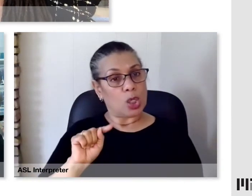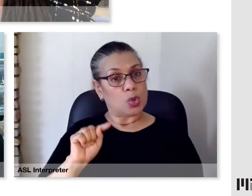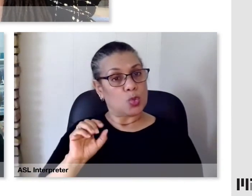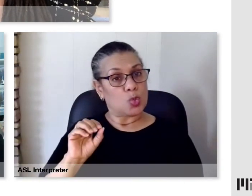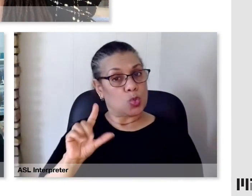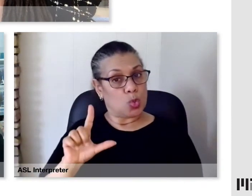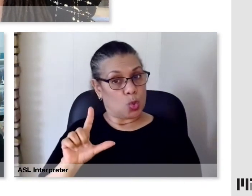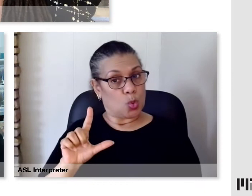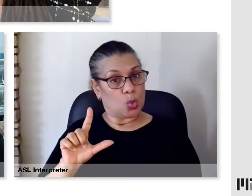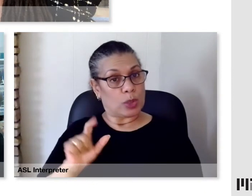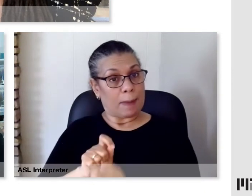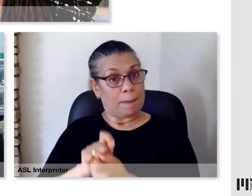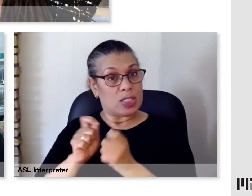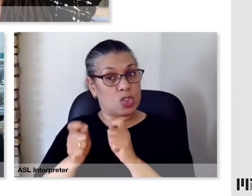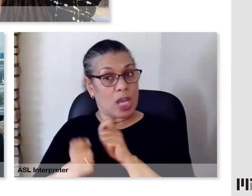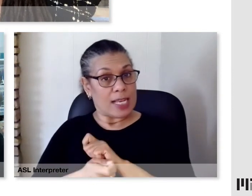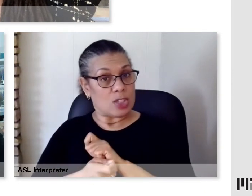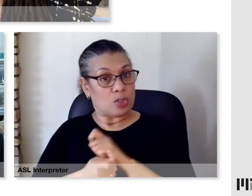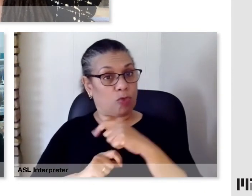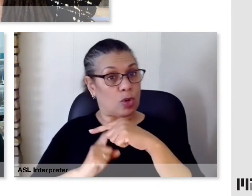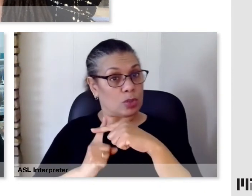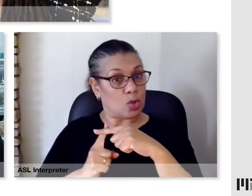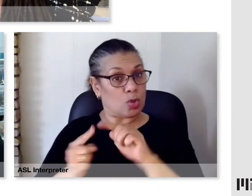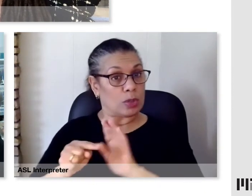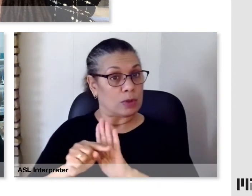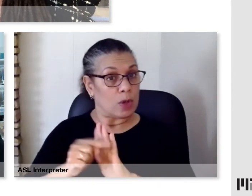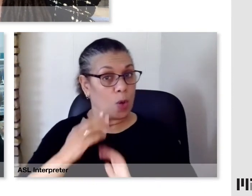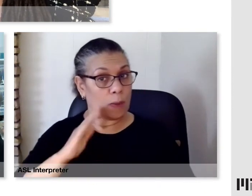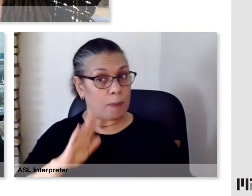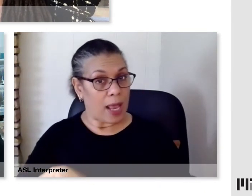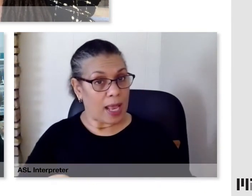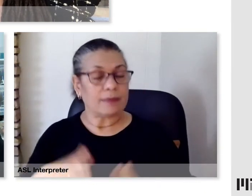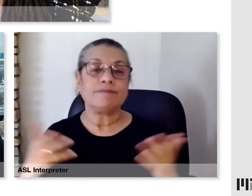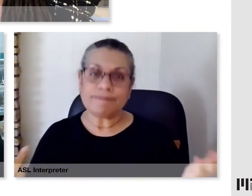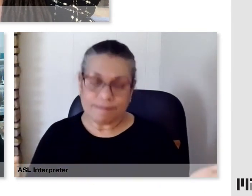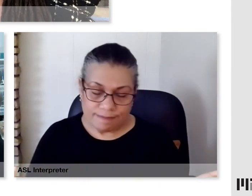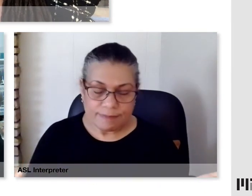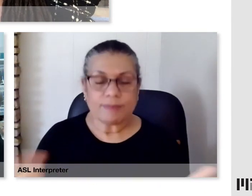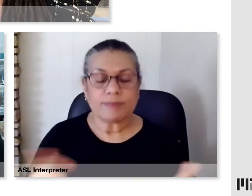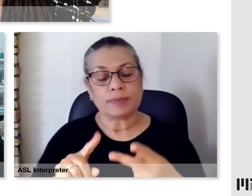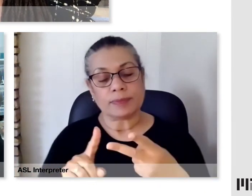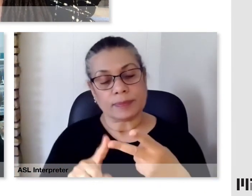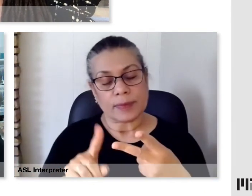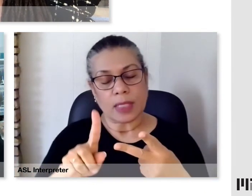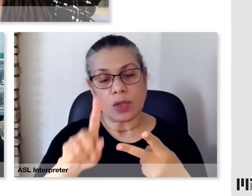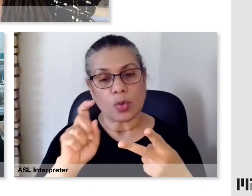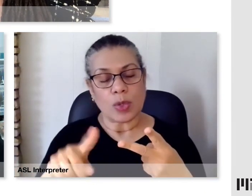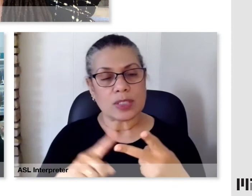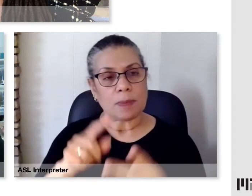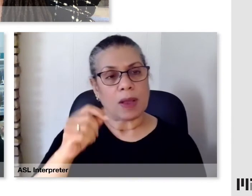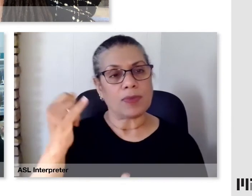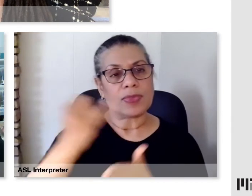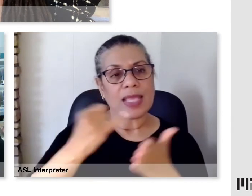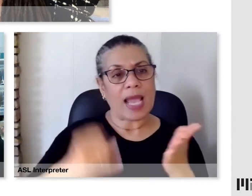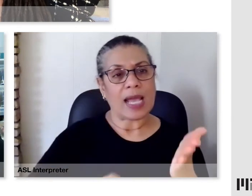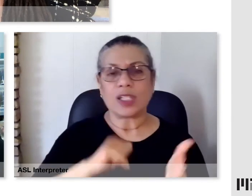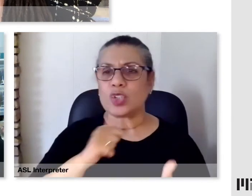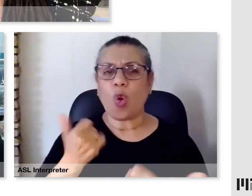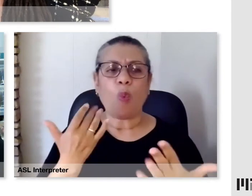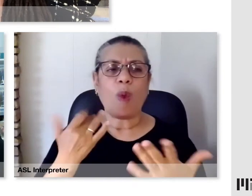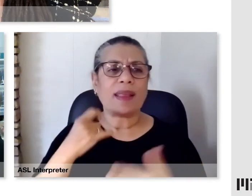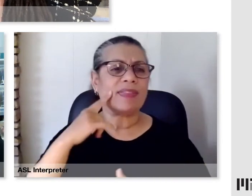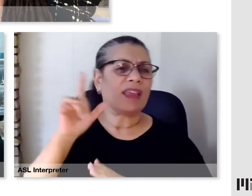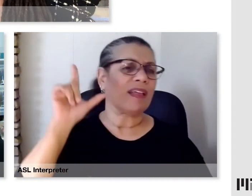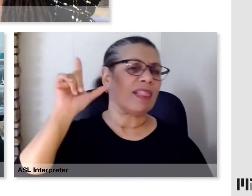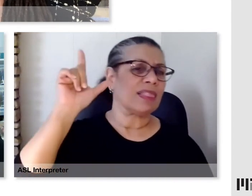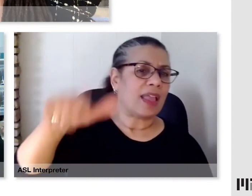then finally, well, the reason I wanted to bring this together with a second point that you made was about the arts not being an afterthought, because I think oftentimes